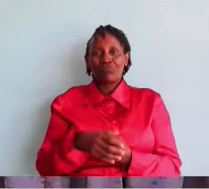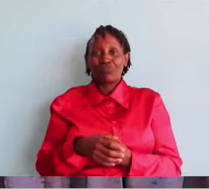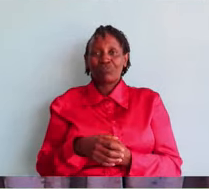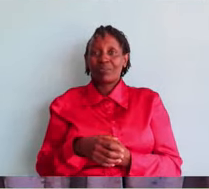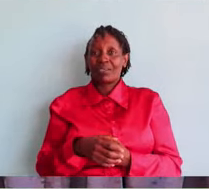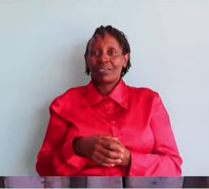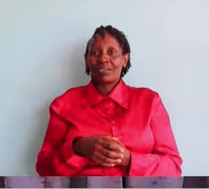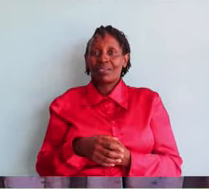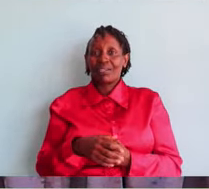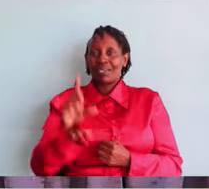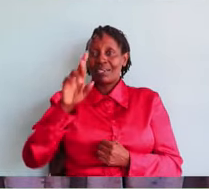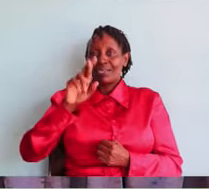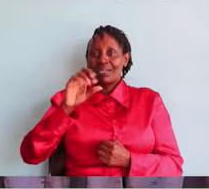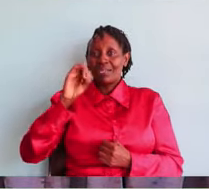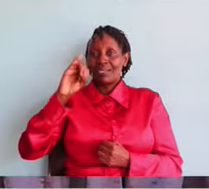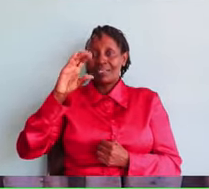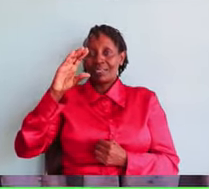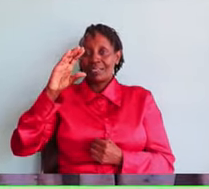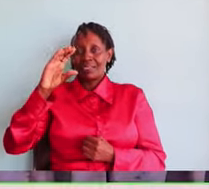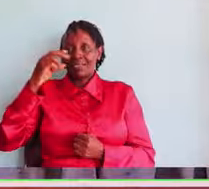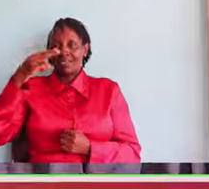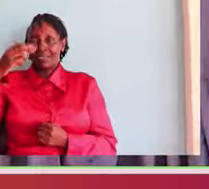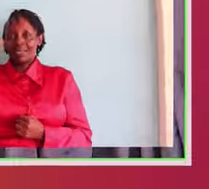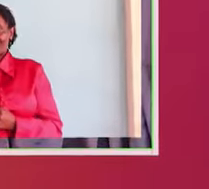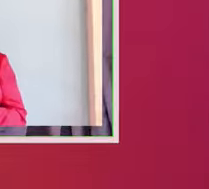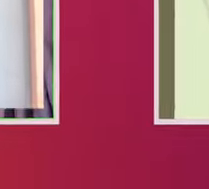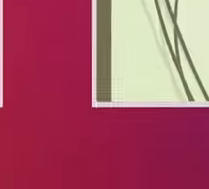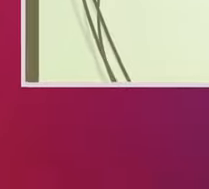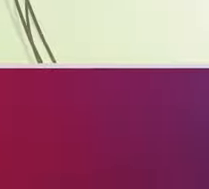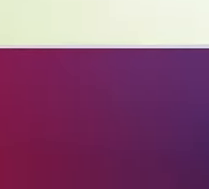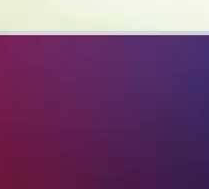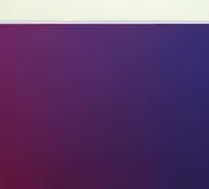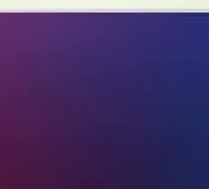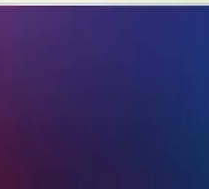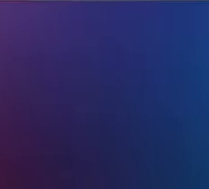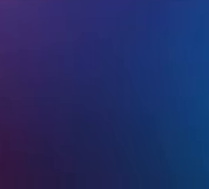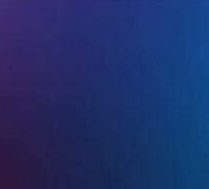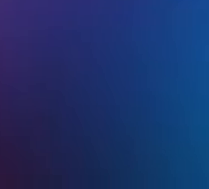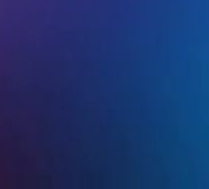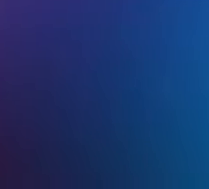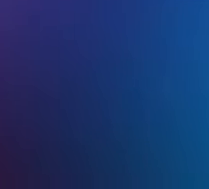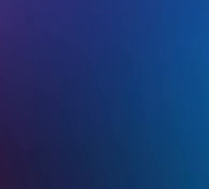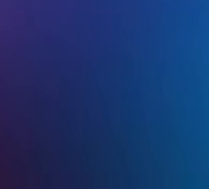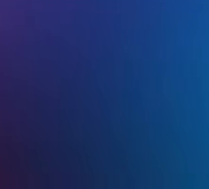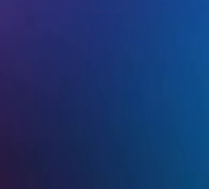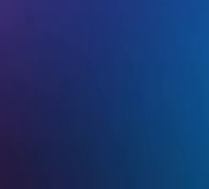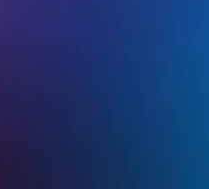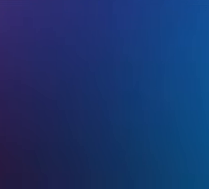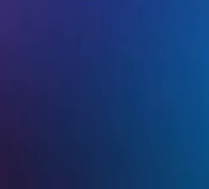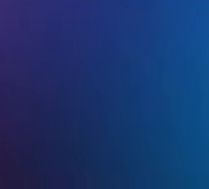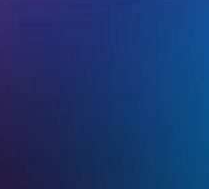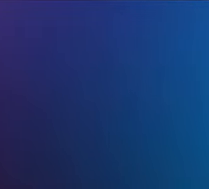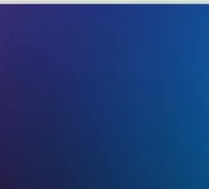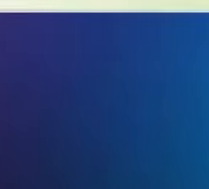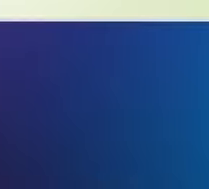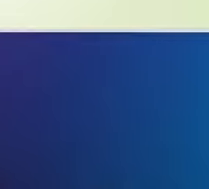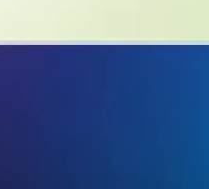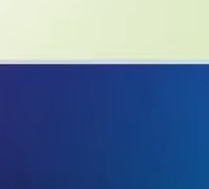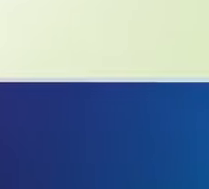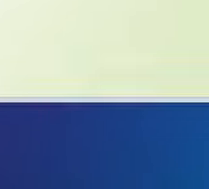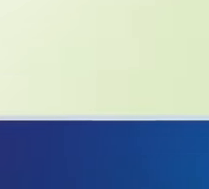But Richard Millington defines 5 different types of community, and I list them there. You can see them on the slide. And one of them